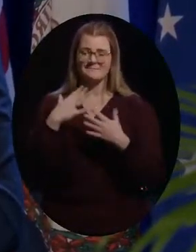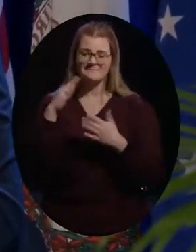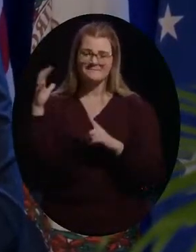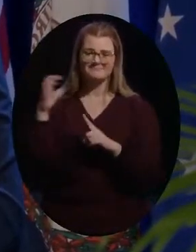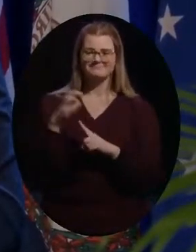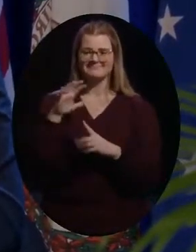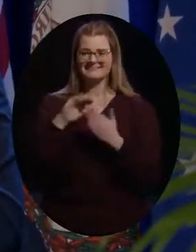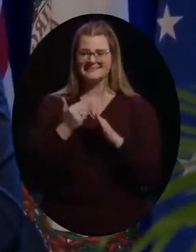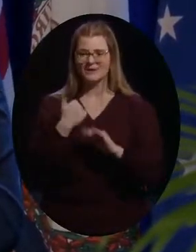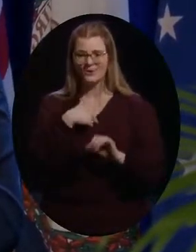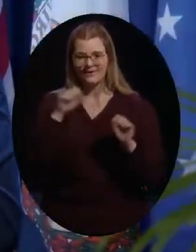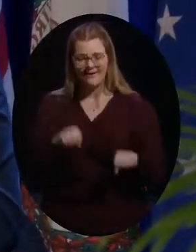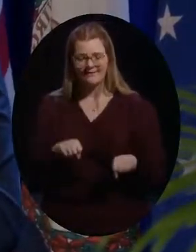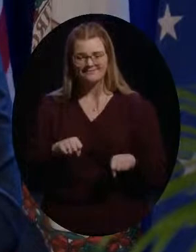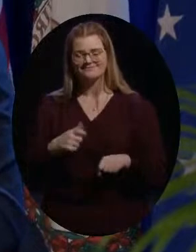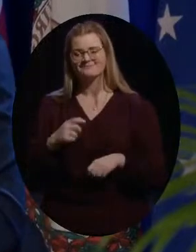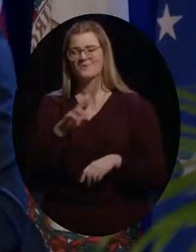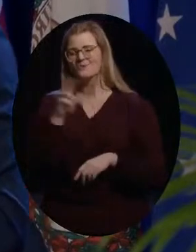Richmond is winning.